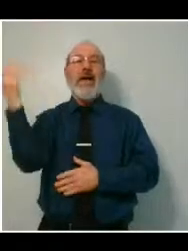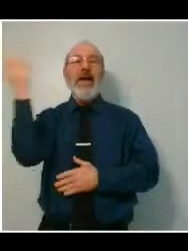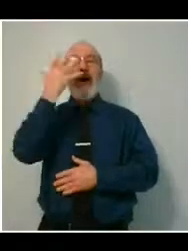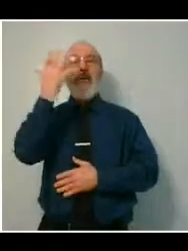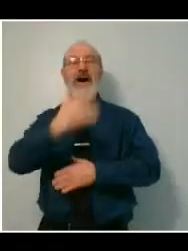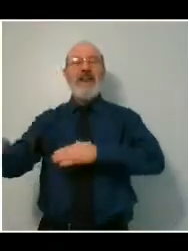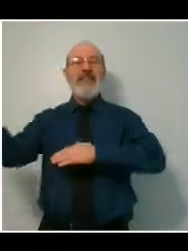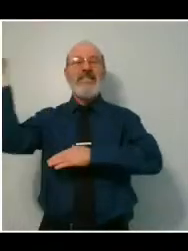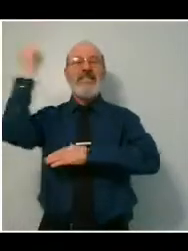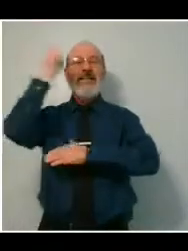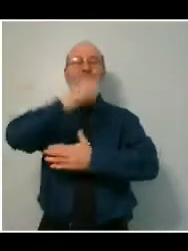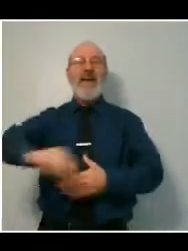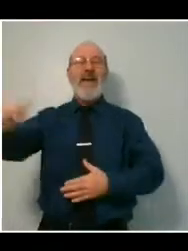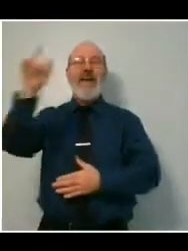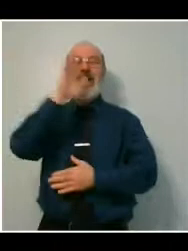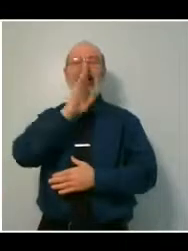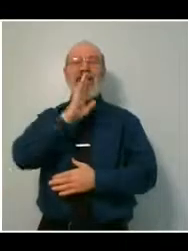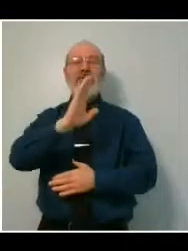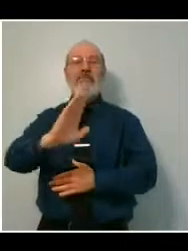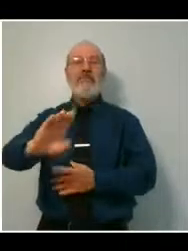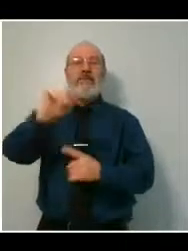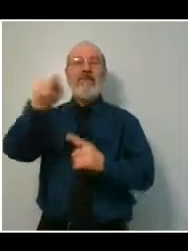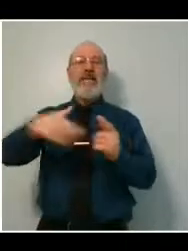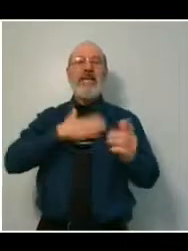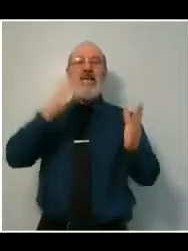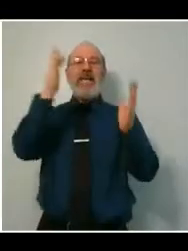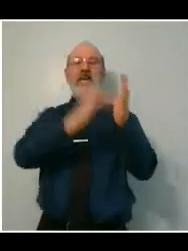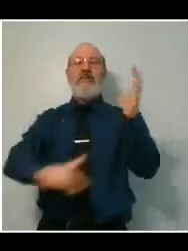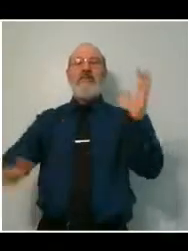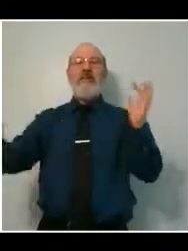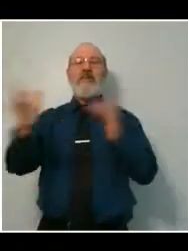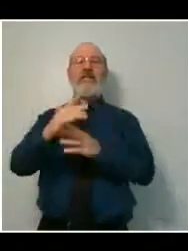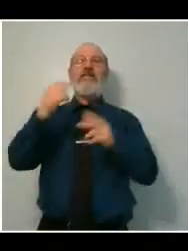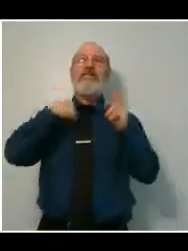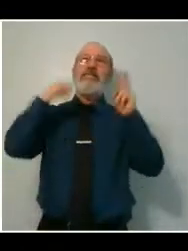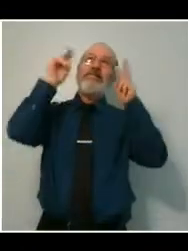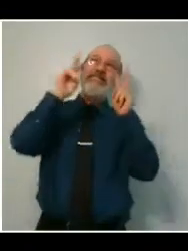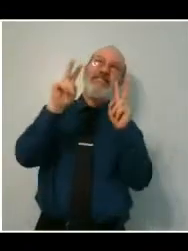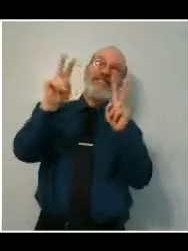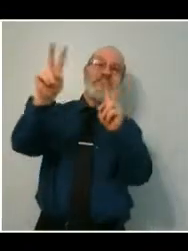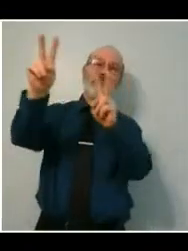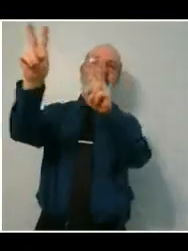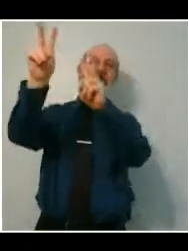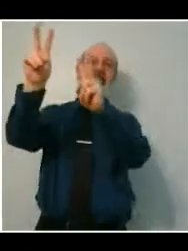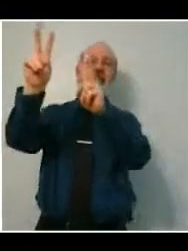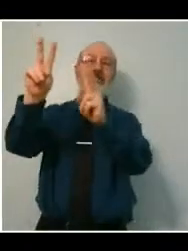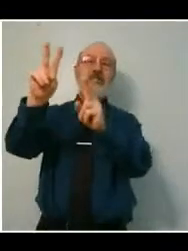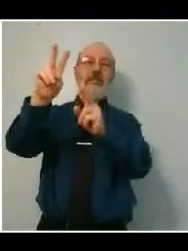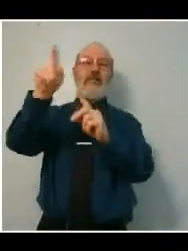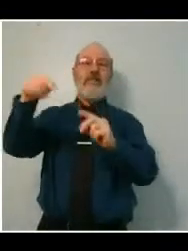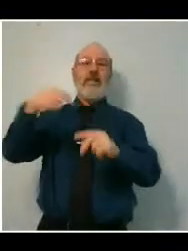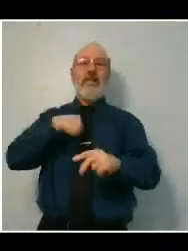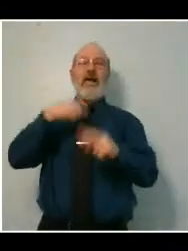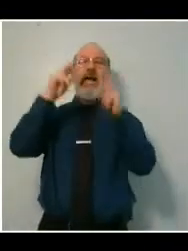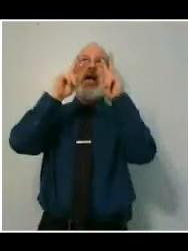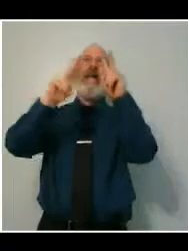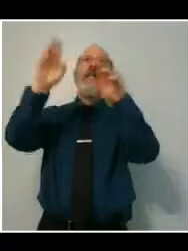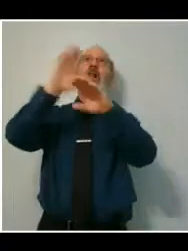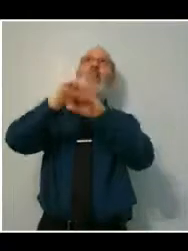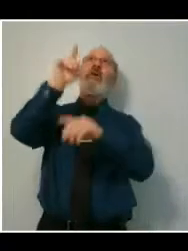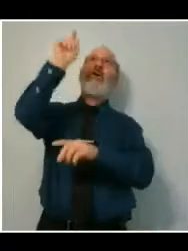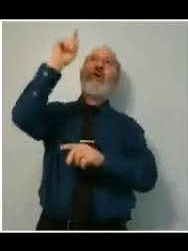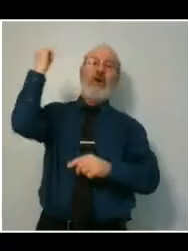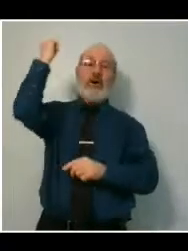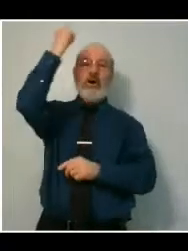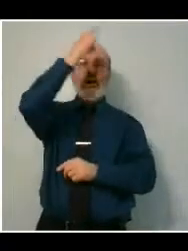What a day that will be. When my Jesus I shall see, and I